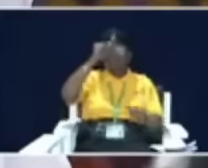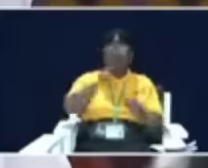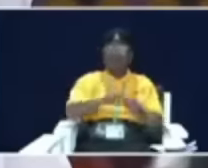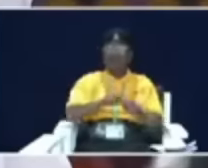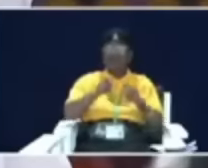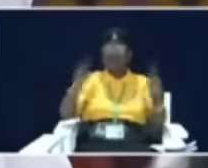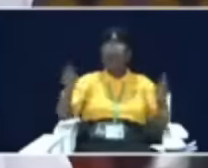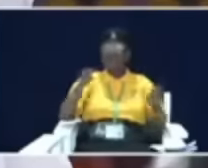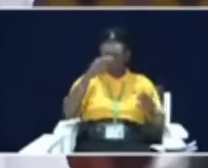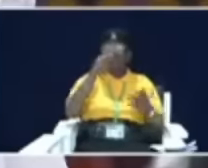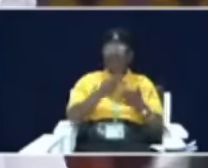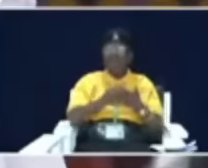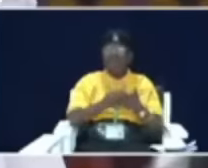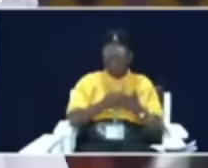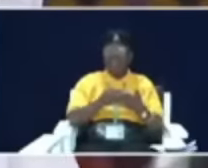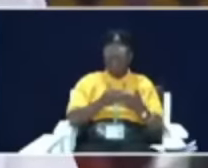before I became a Christian,